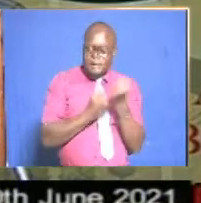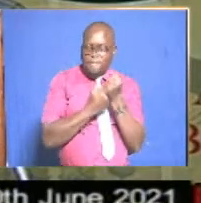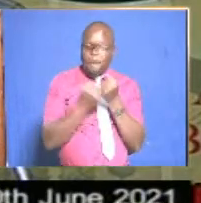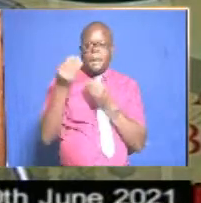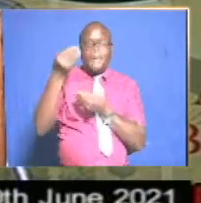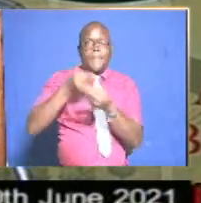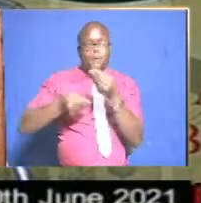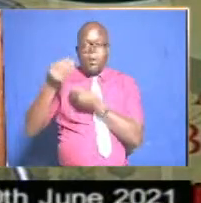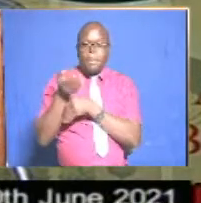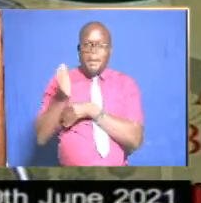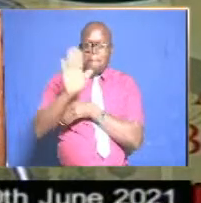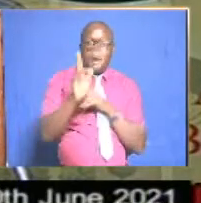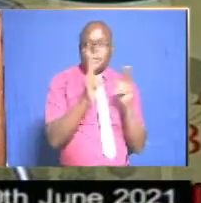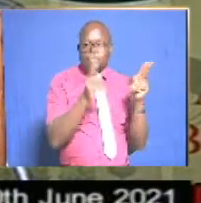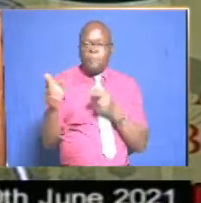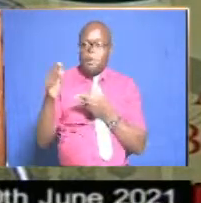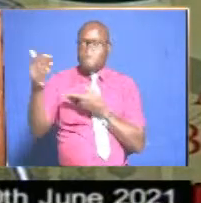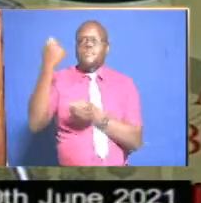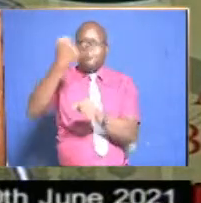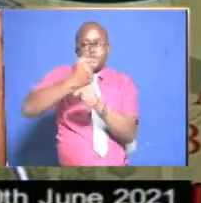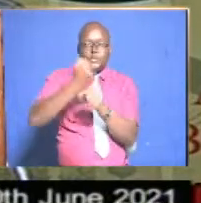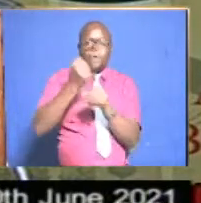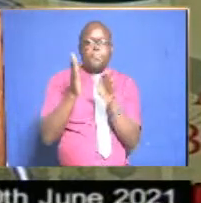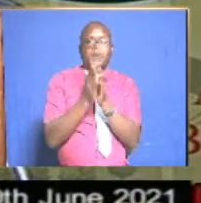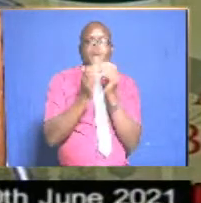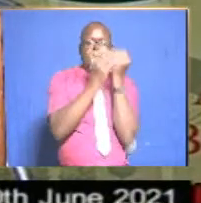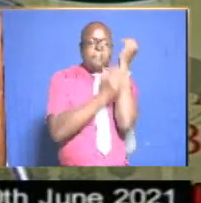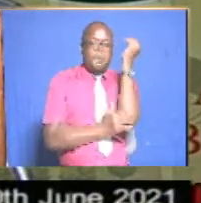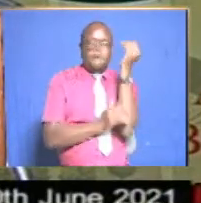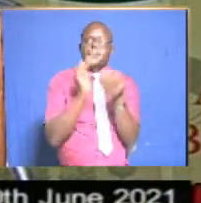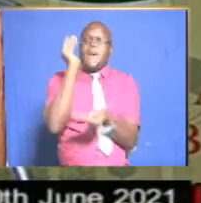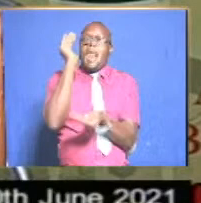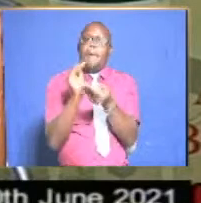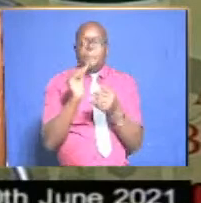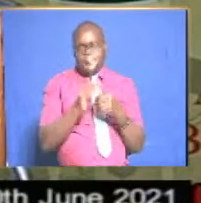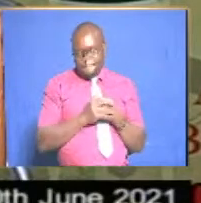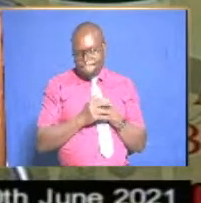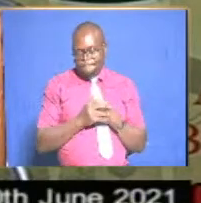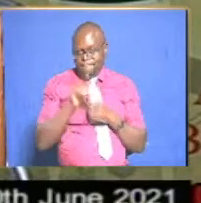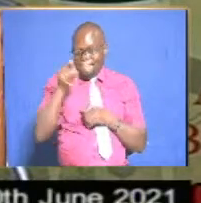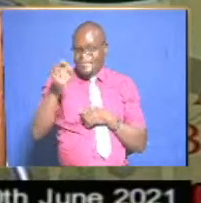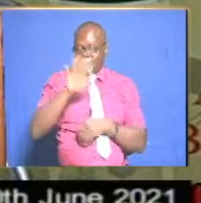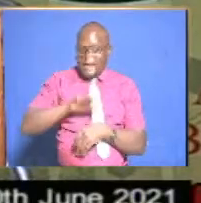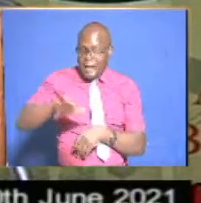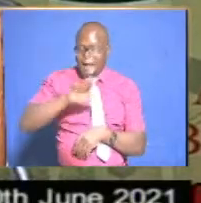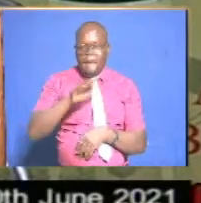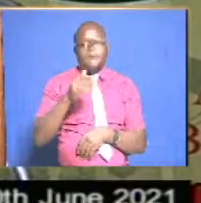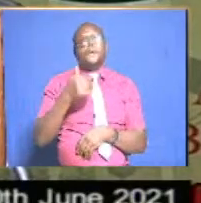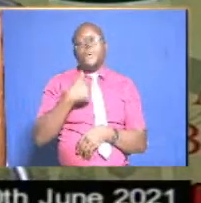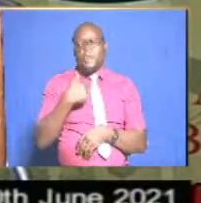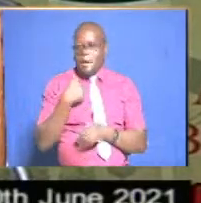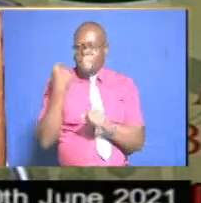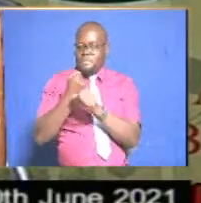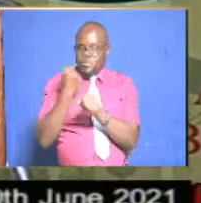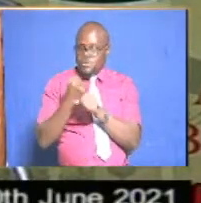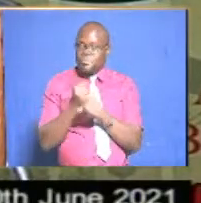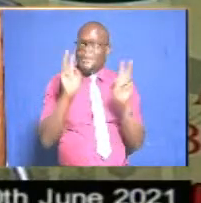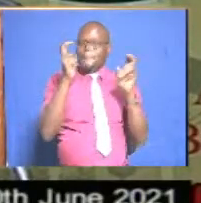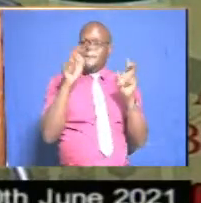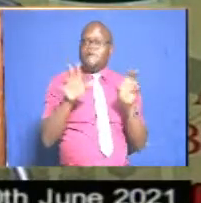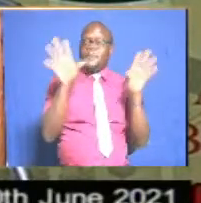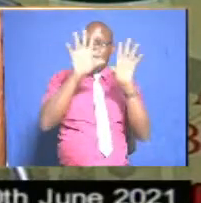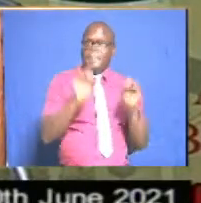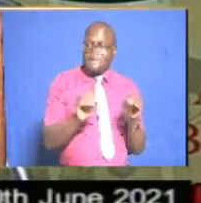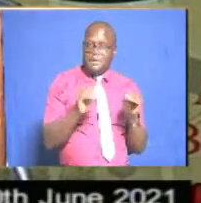recovery for employment creation and poverty reduction. In this respect, we have framed the theme for this budget